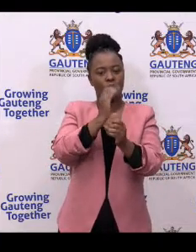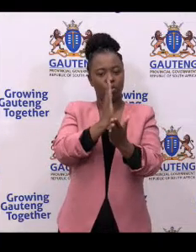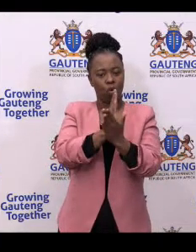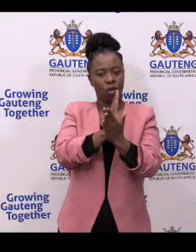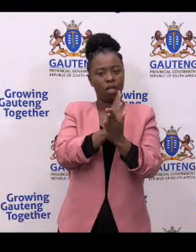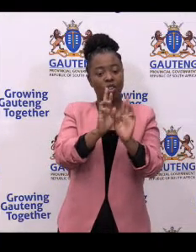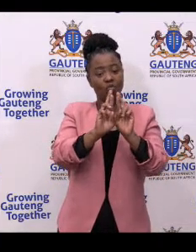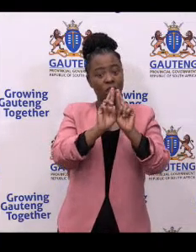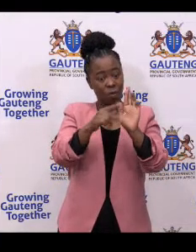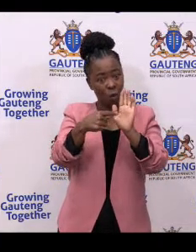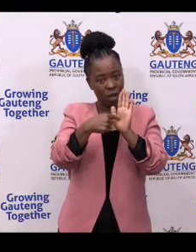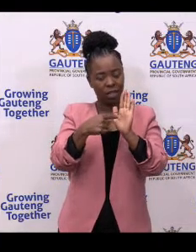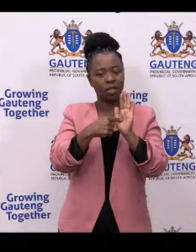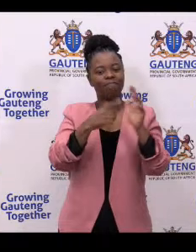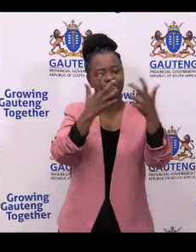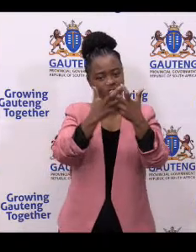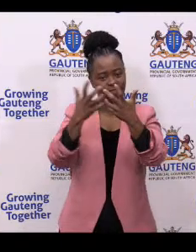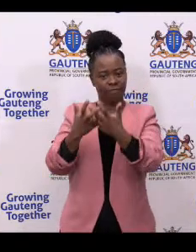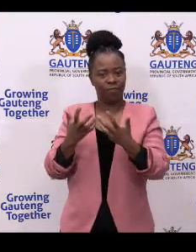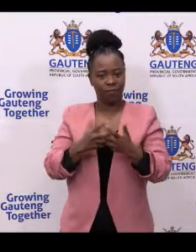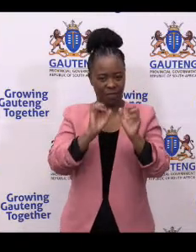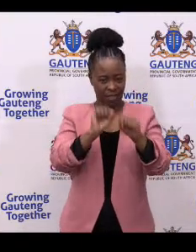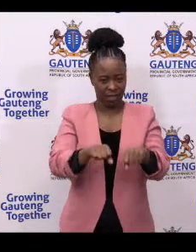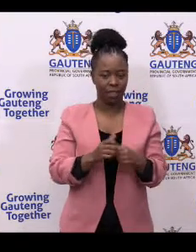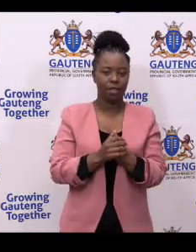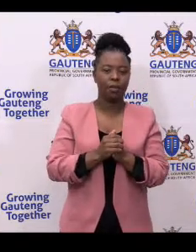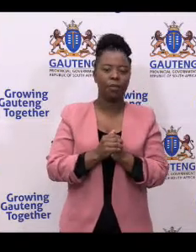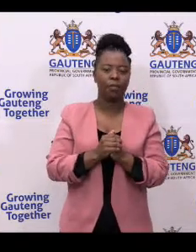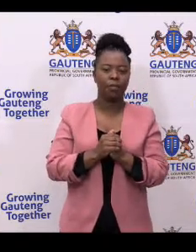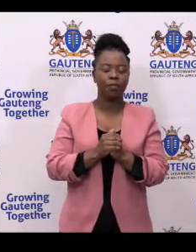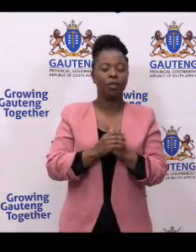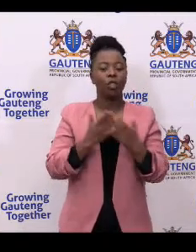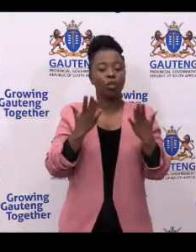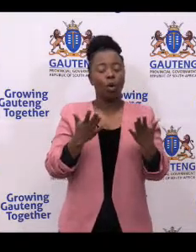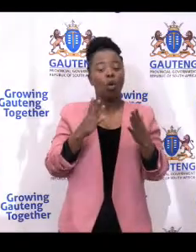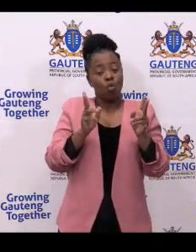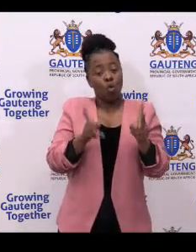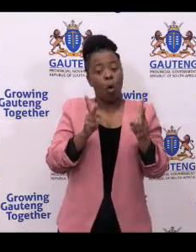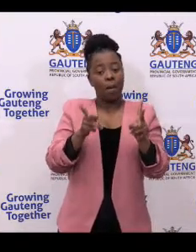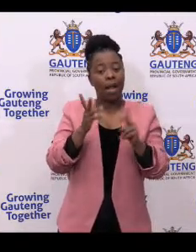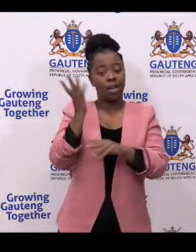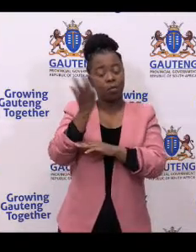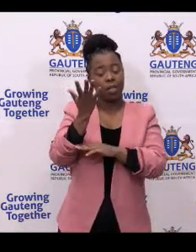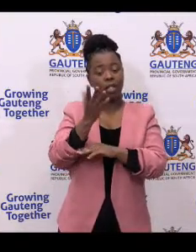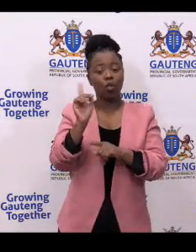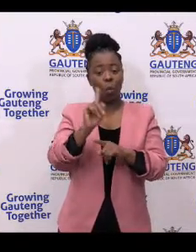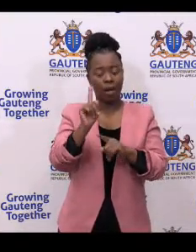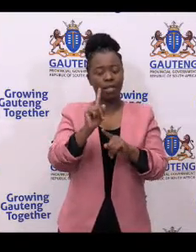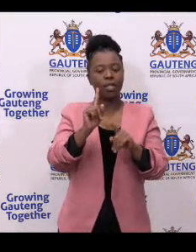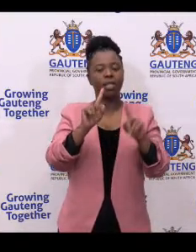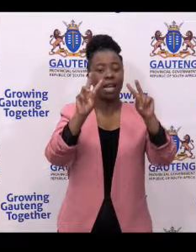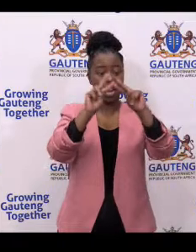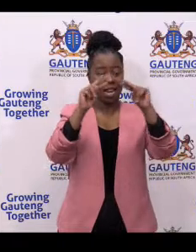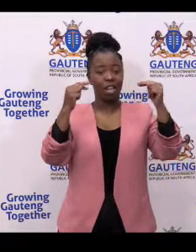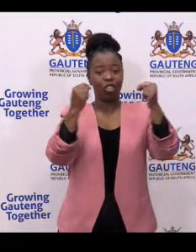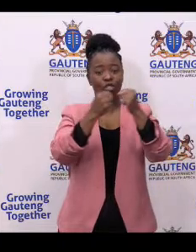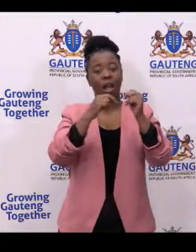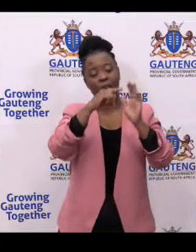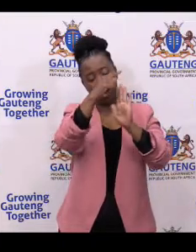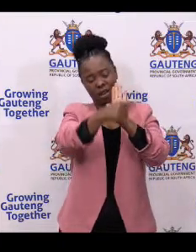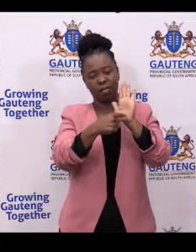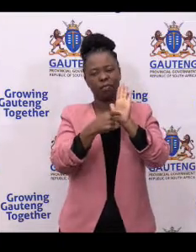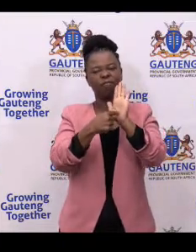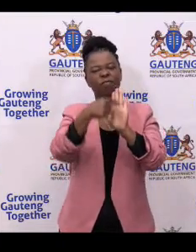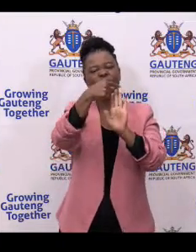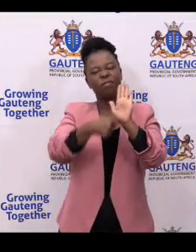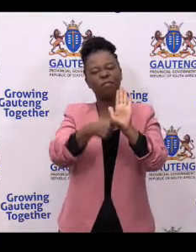relevant. This is the start, what we normally present, which is a national picture, which is the picture